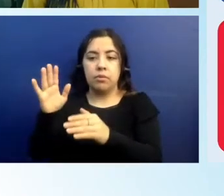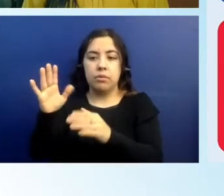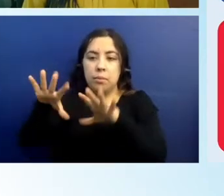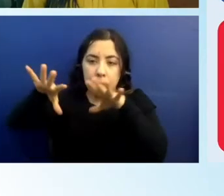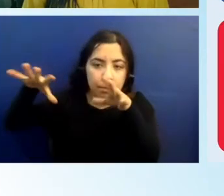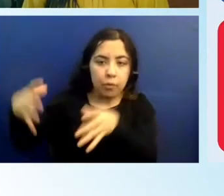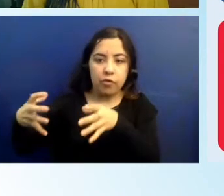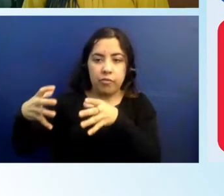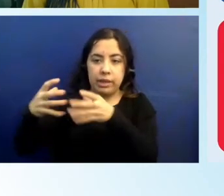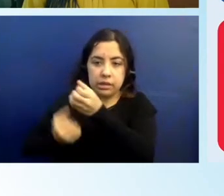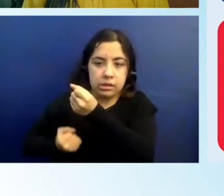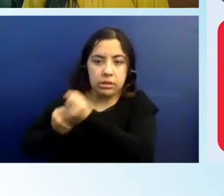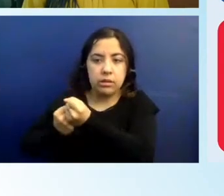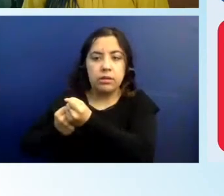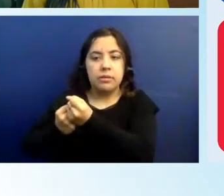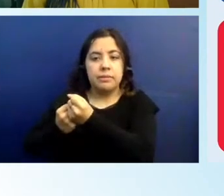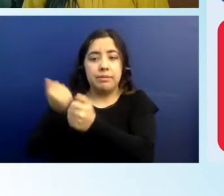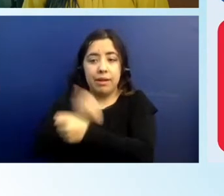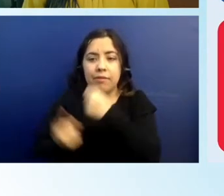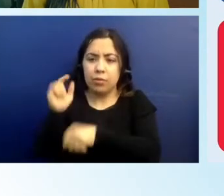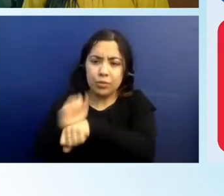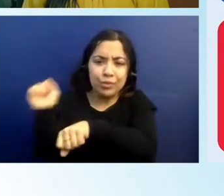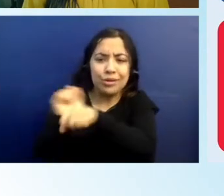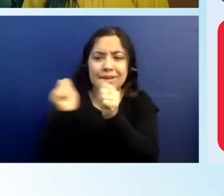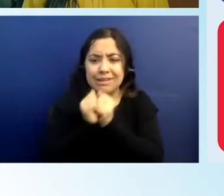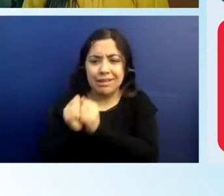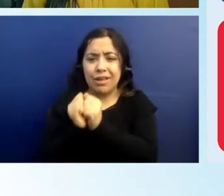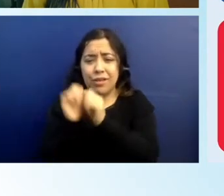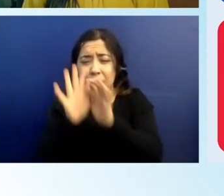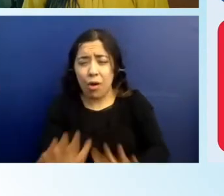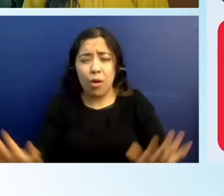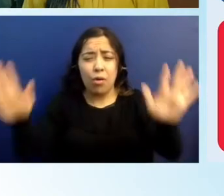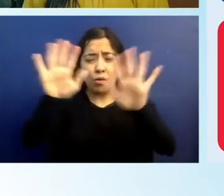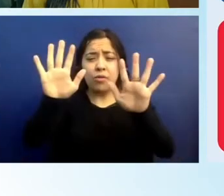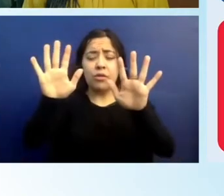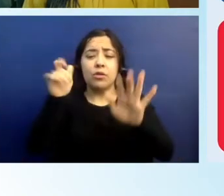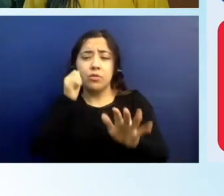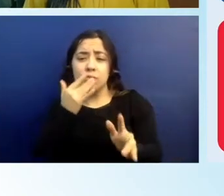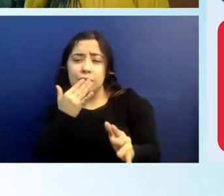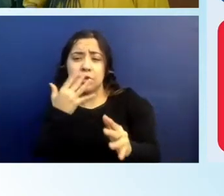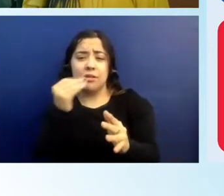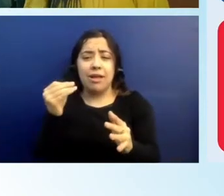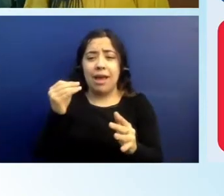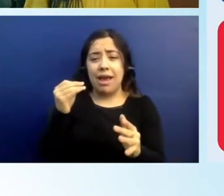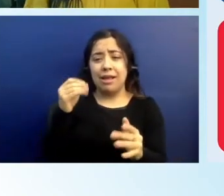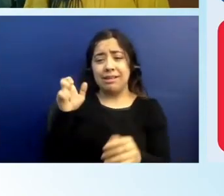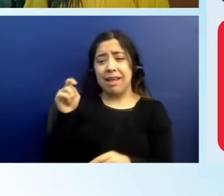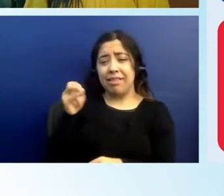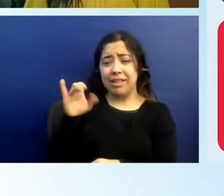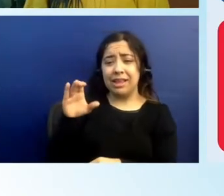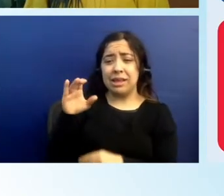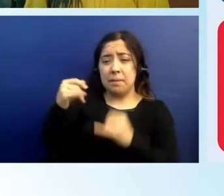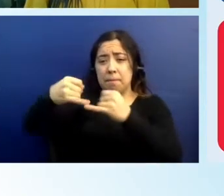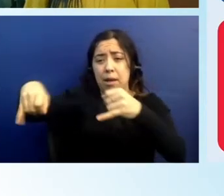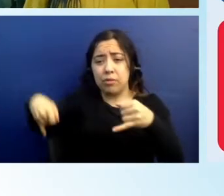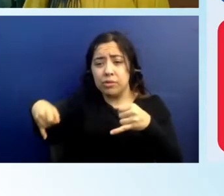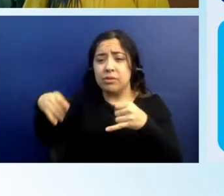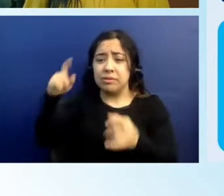policies, patterns of injustice, discrimination, and or oppression encountered in specific times and places.